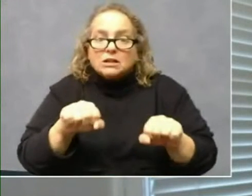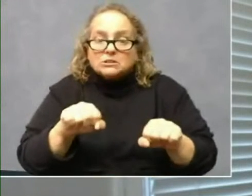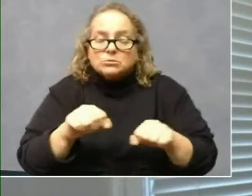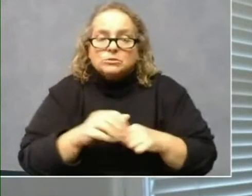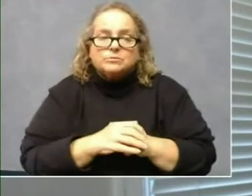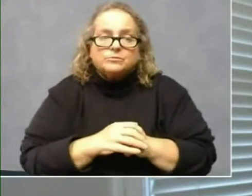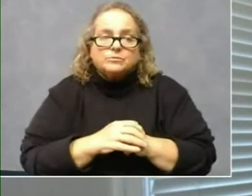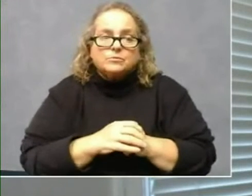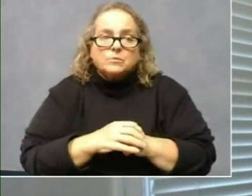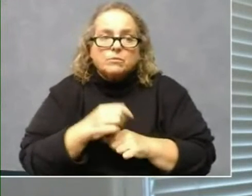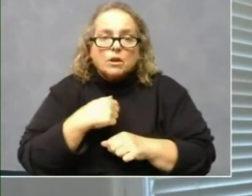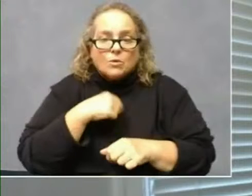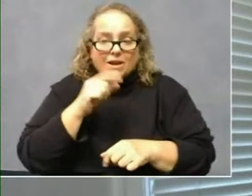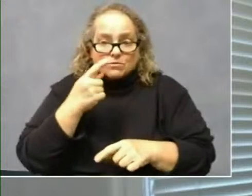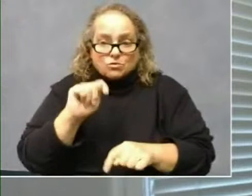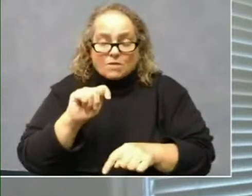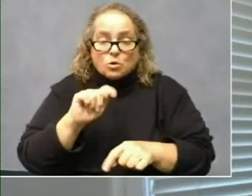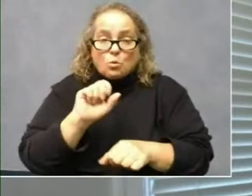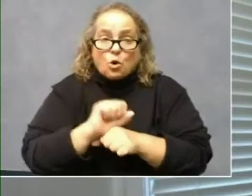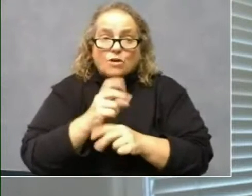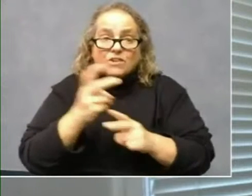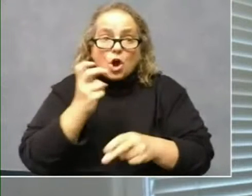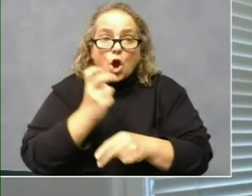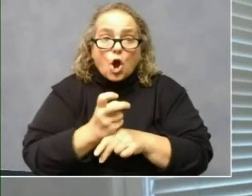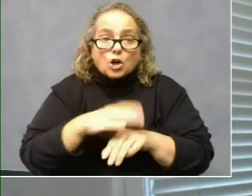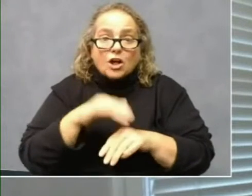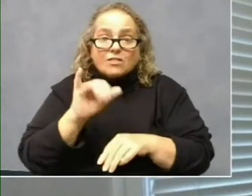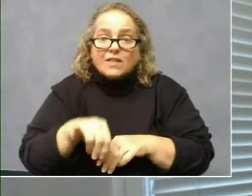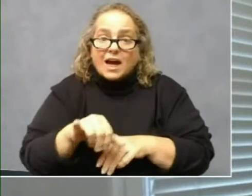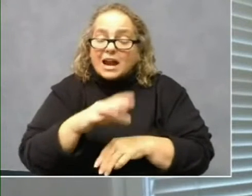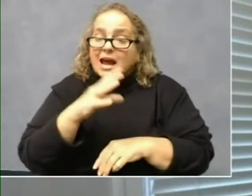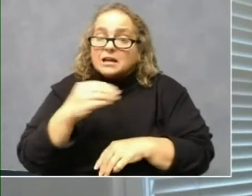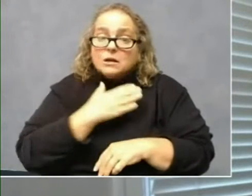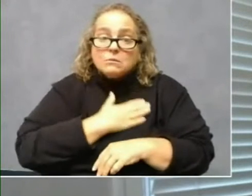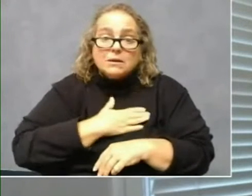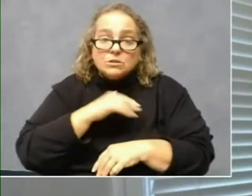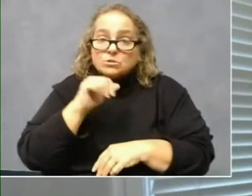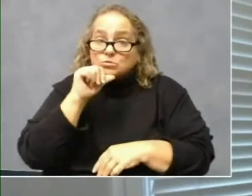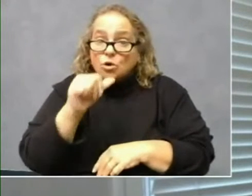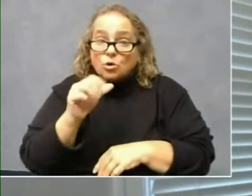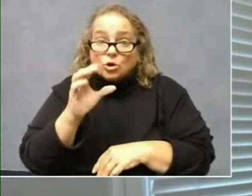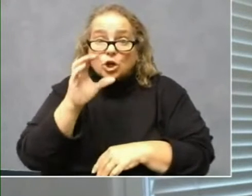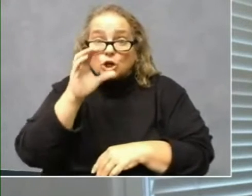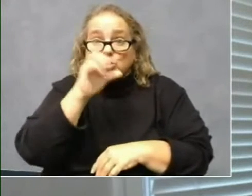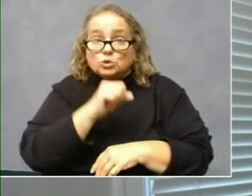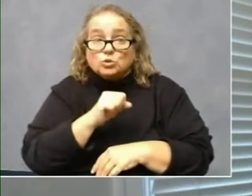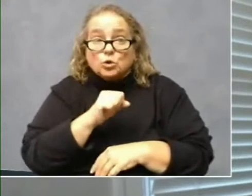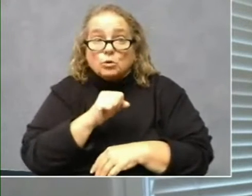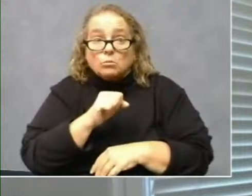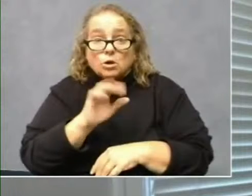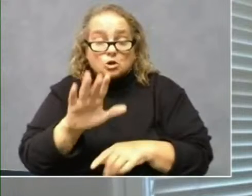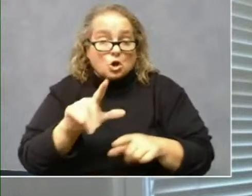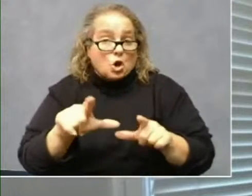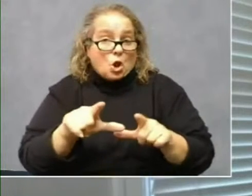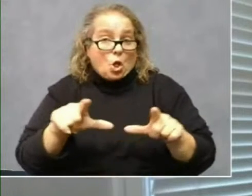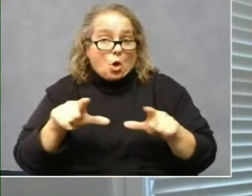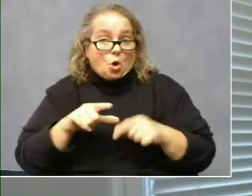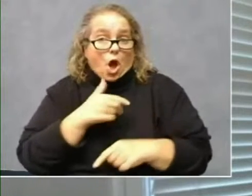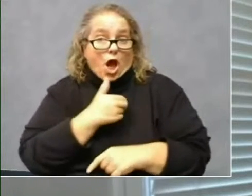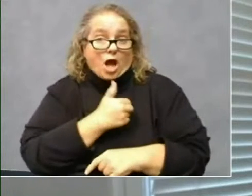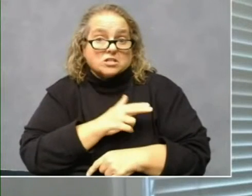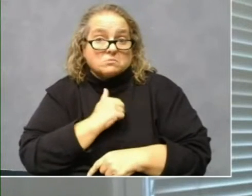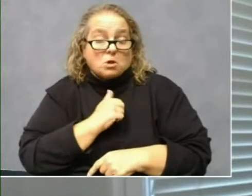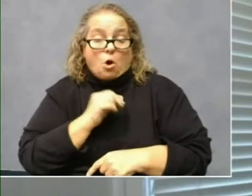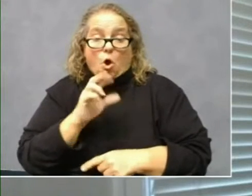that. Also, please don't assume just because your local hospital or your local medical group didn't get this